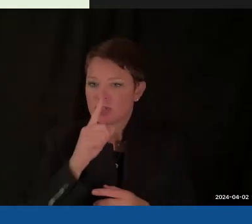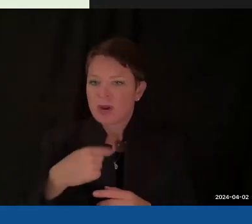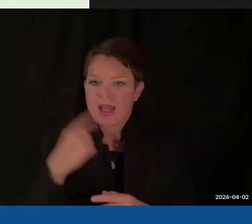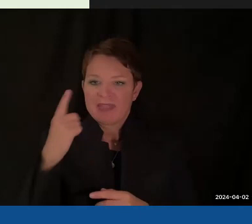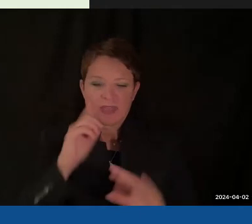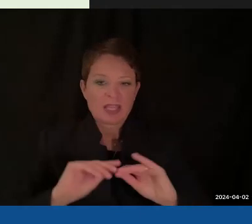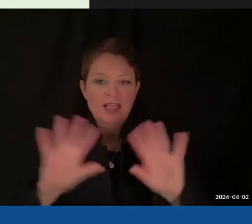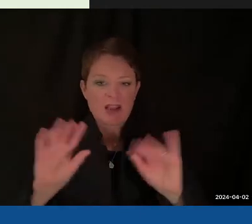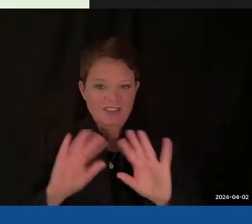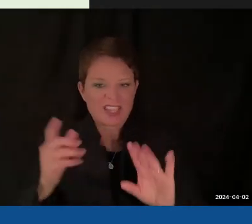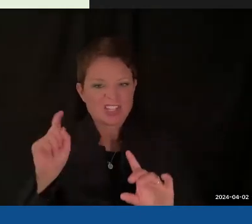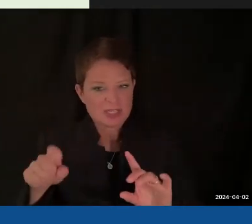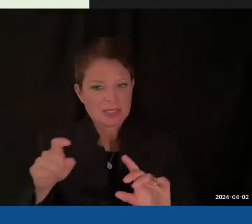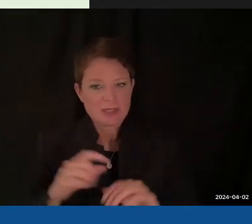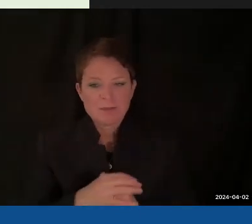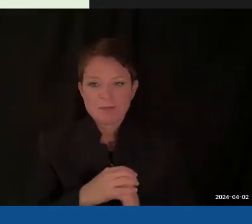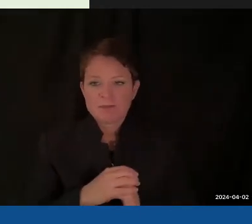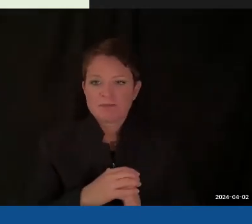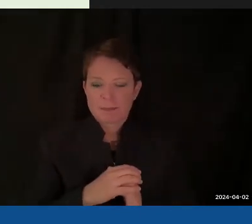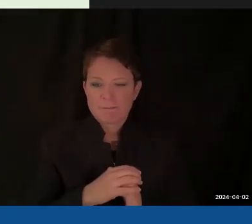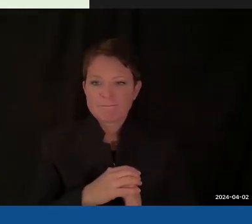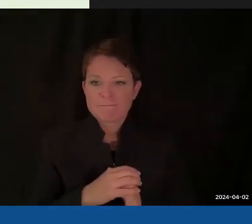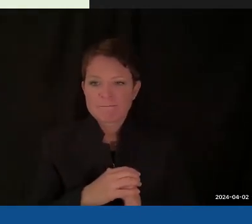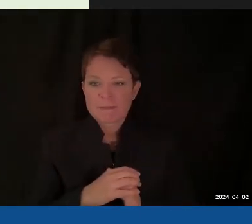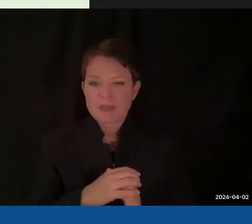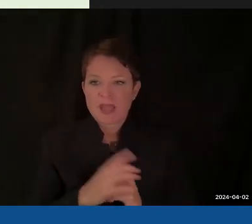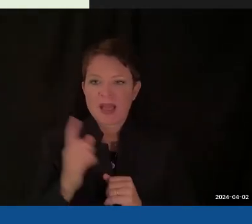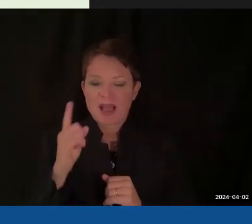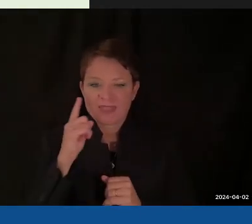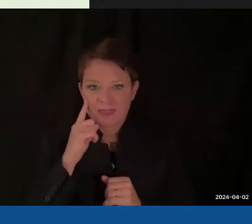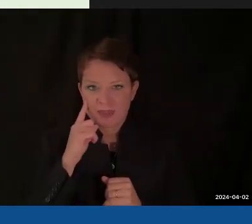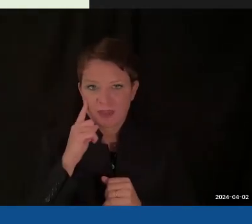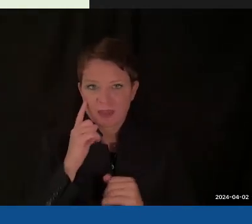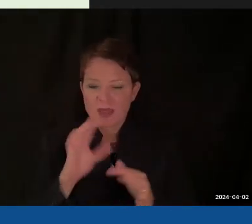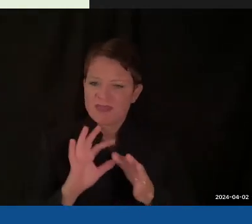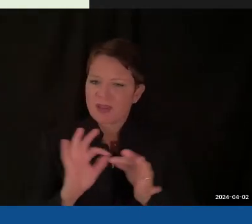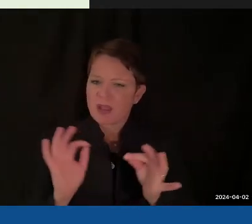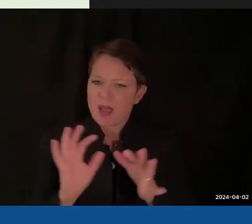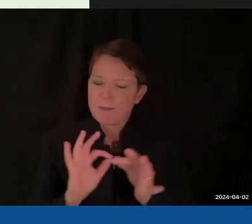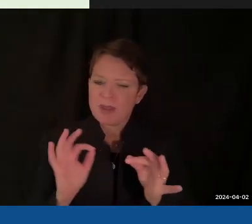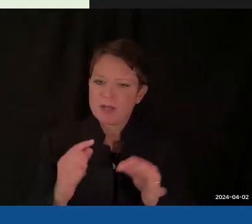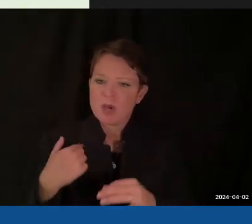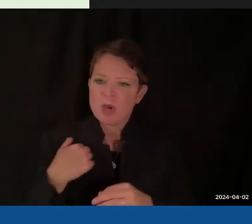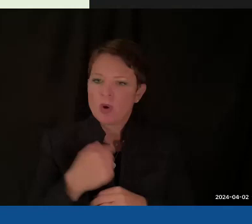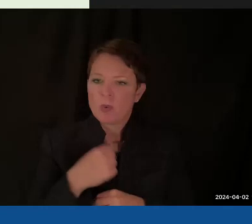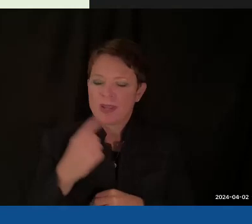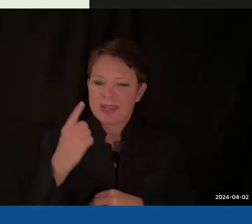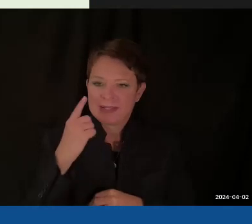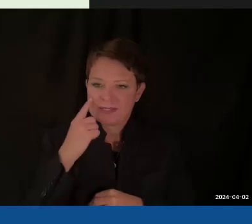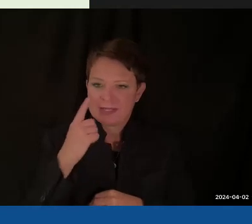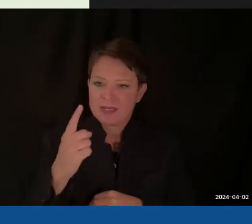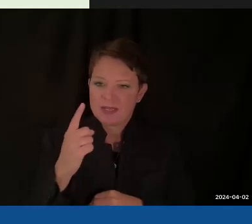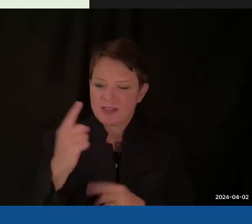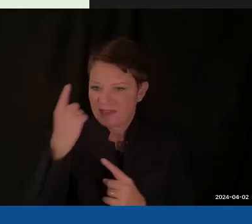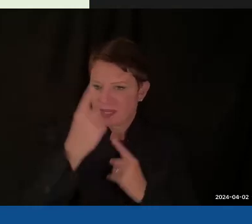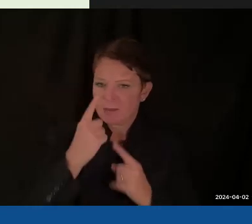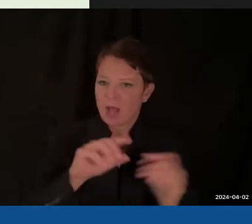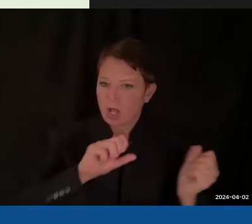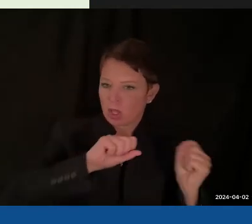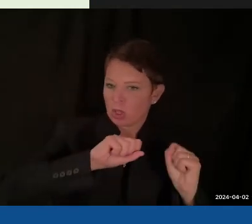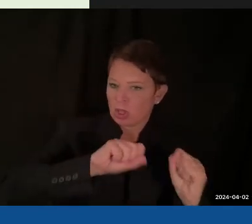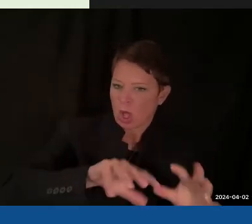the clarification there. I think the comment was we didn't take the loading into account in the